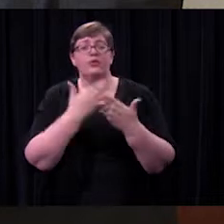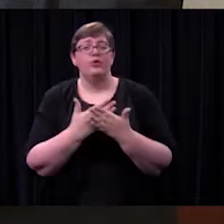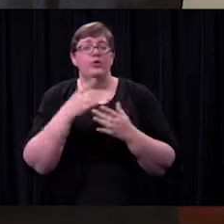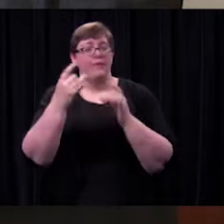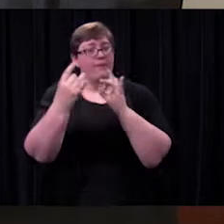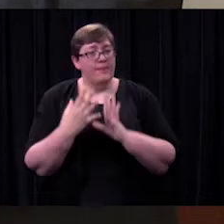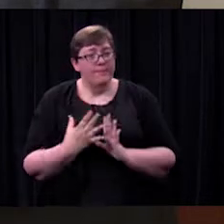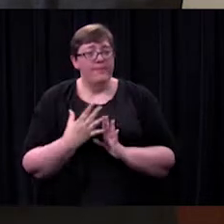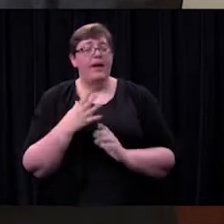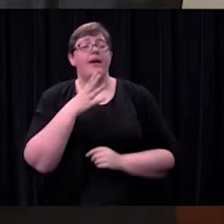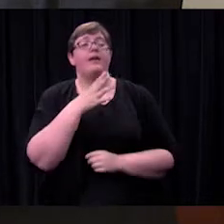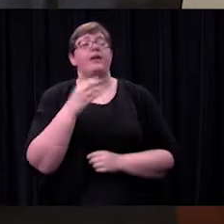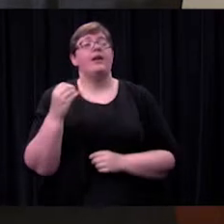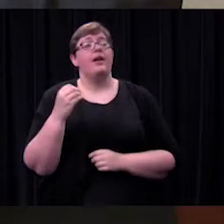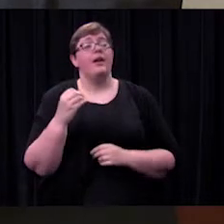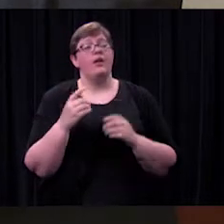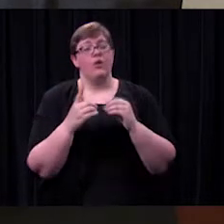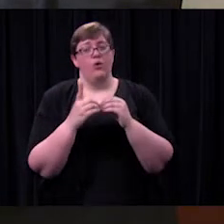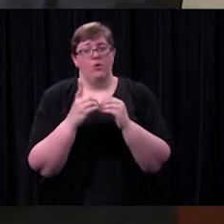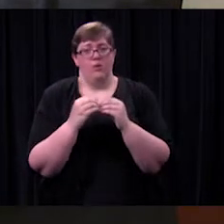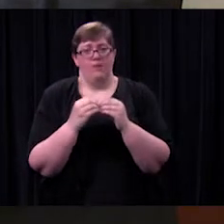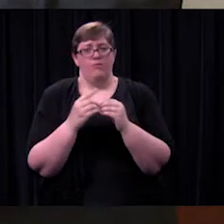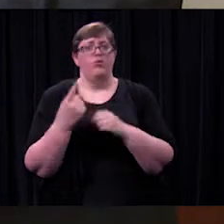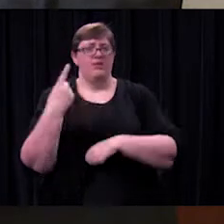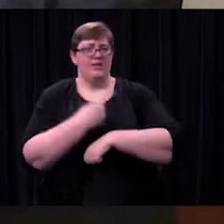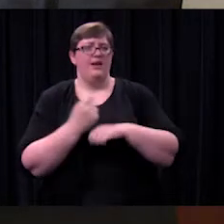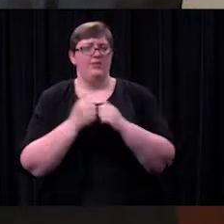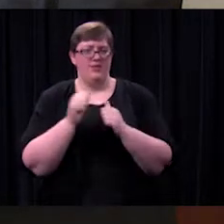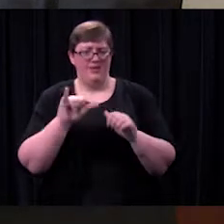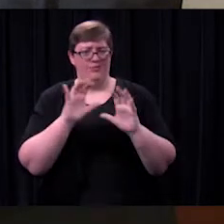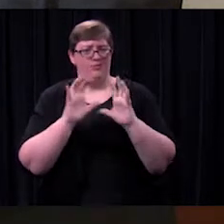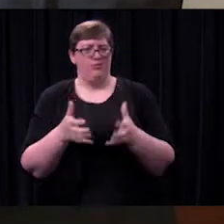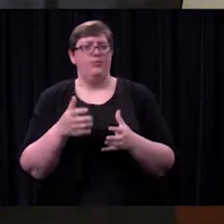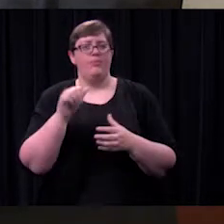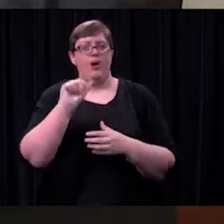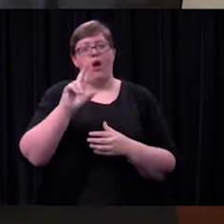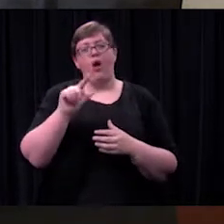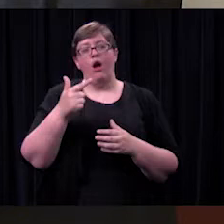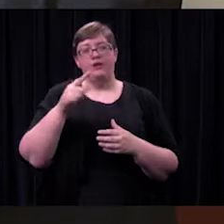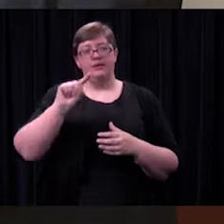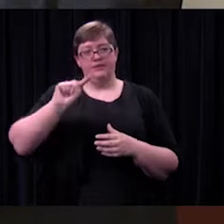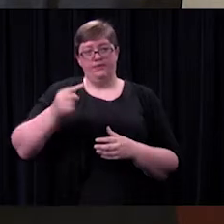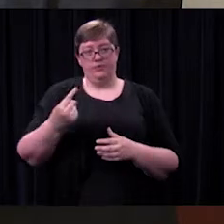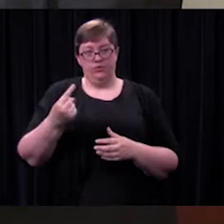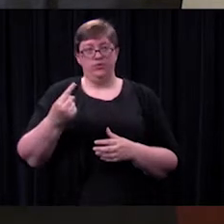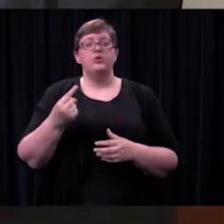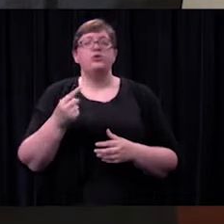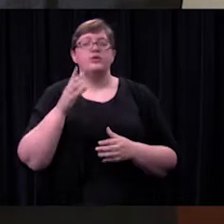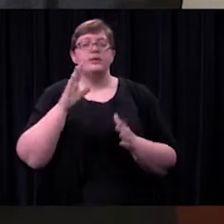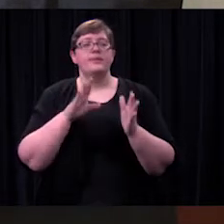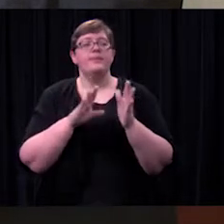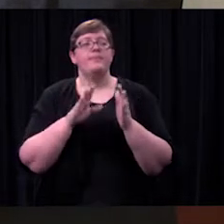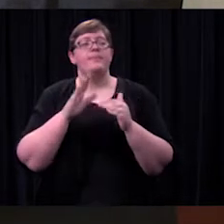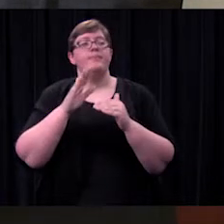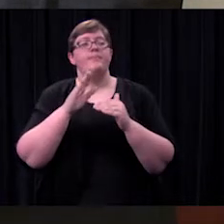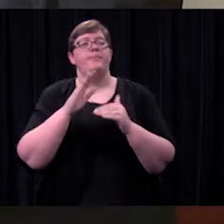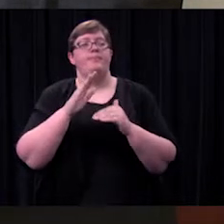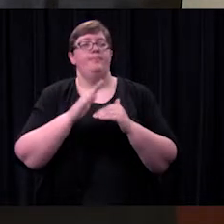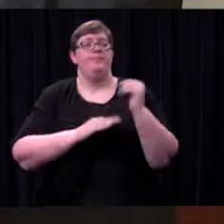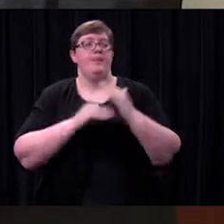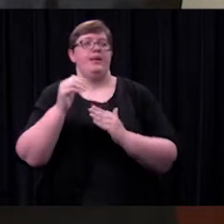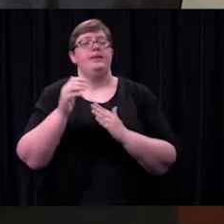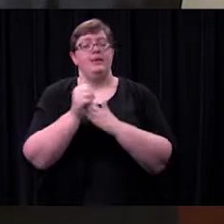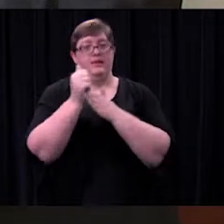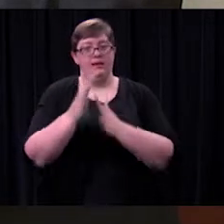another day with pretty much that same group on August 1st, where they will, the building leaders will go through training on how to train